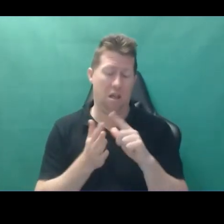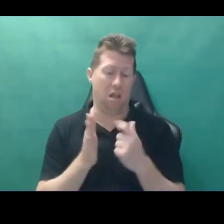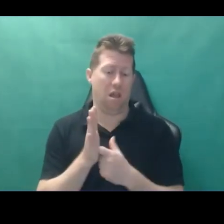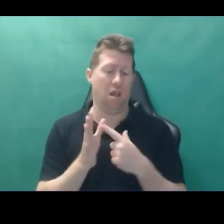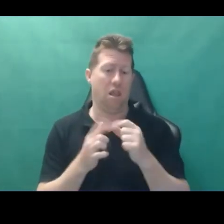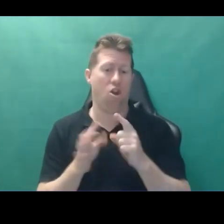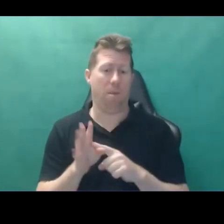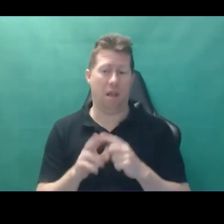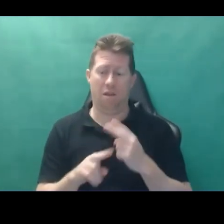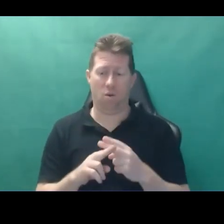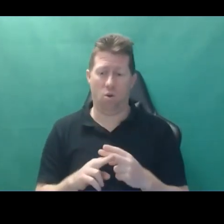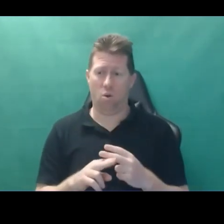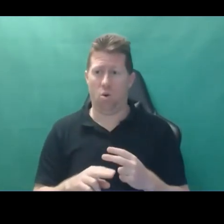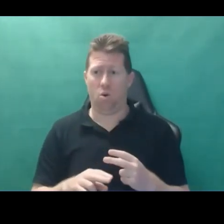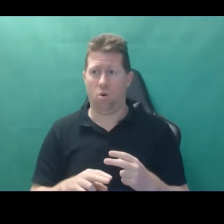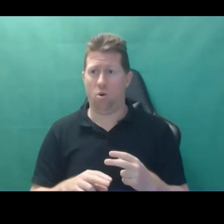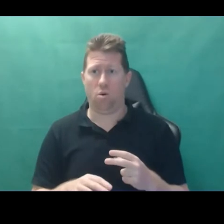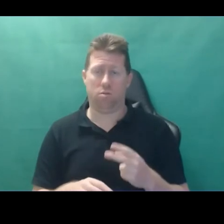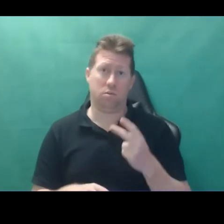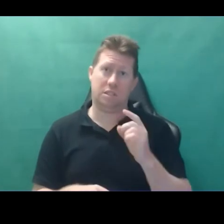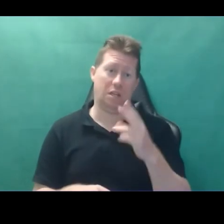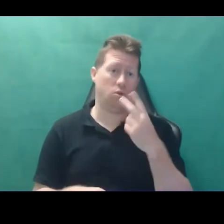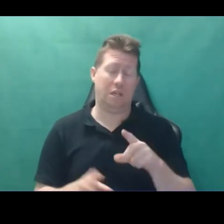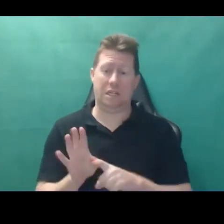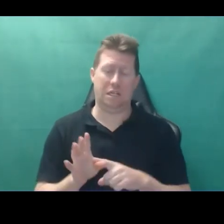stage. I was in my 40s by the way when I did this.